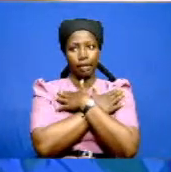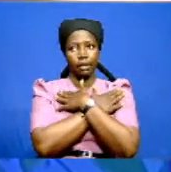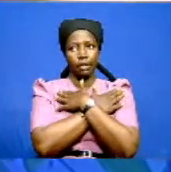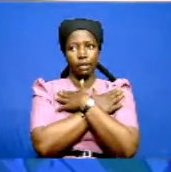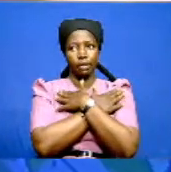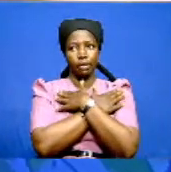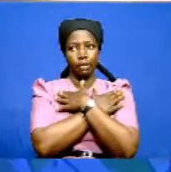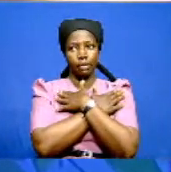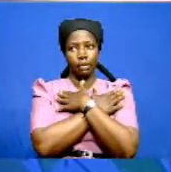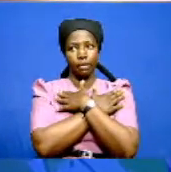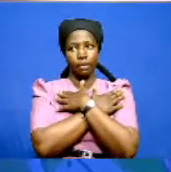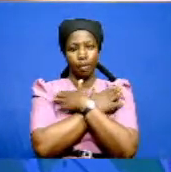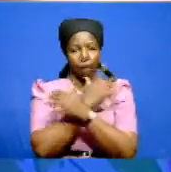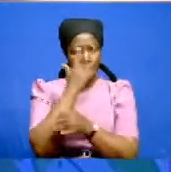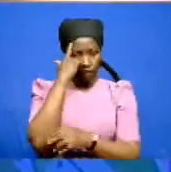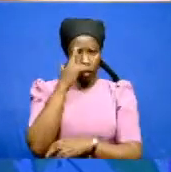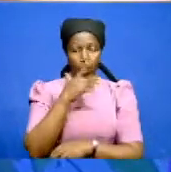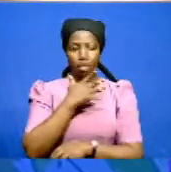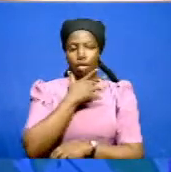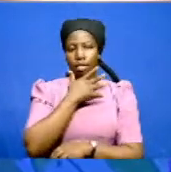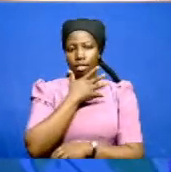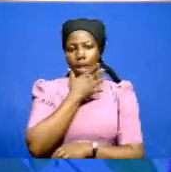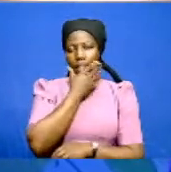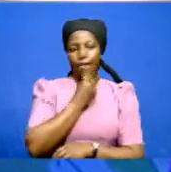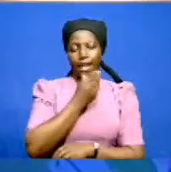wa mzee baba yetu ambaye ametuaga,